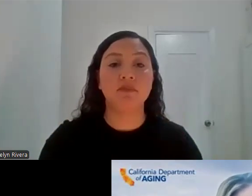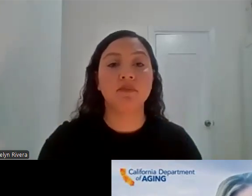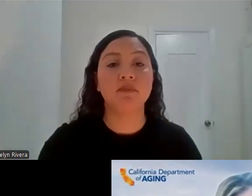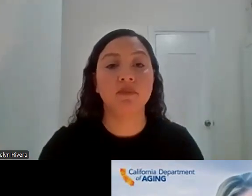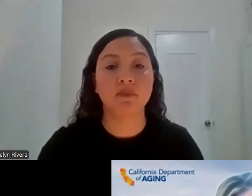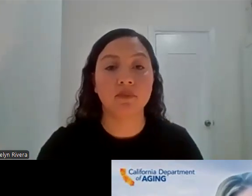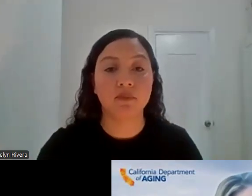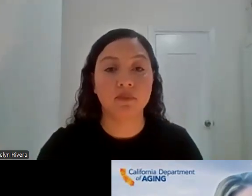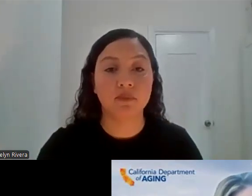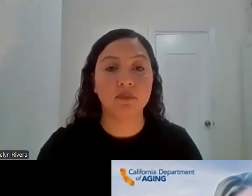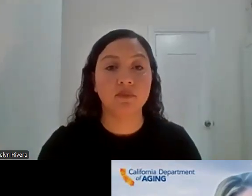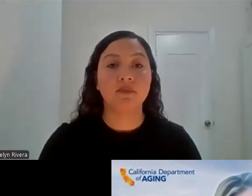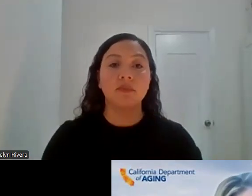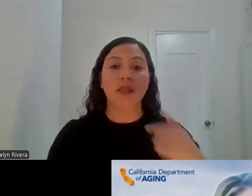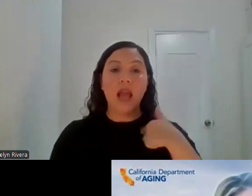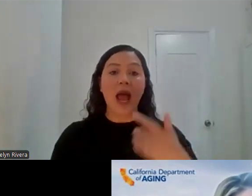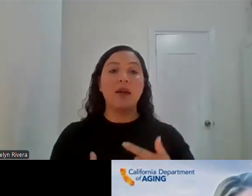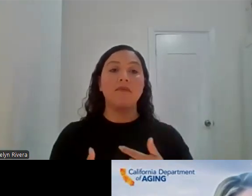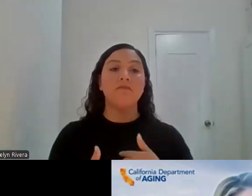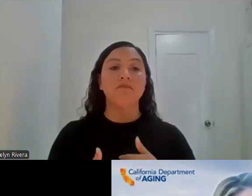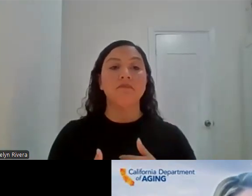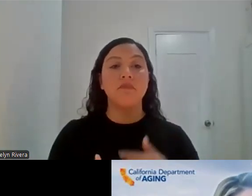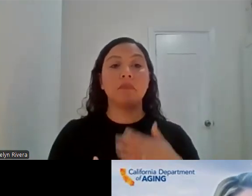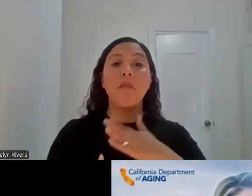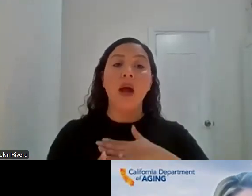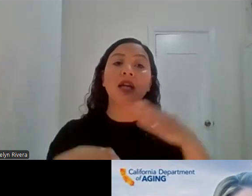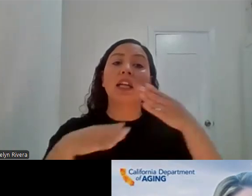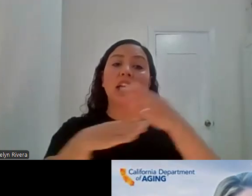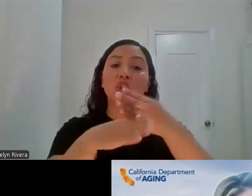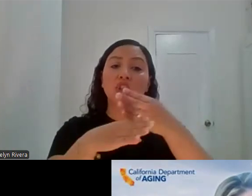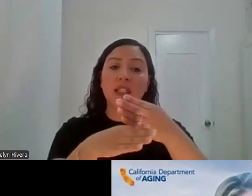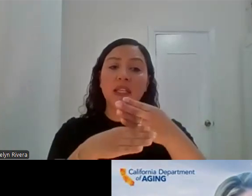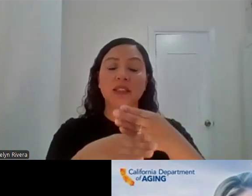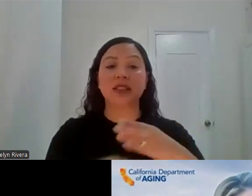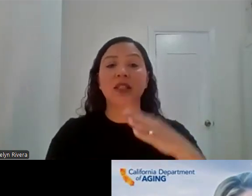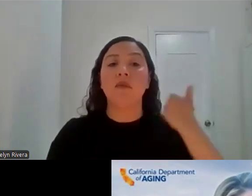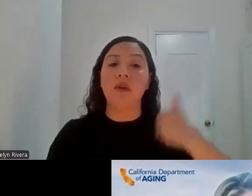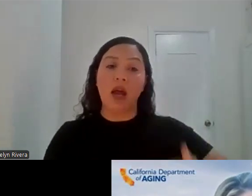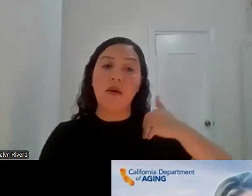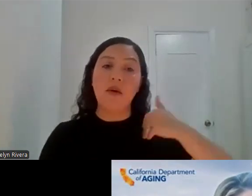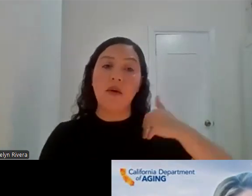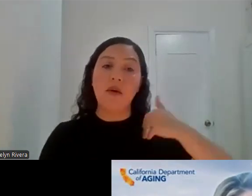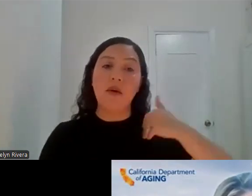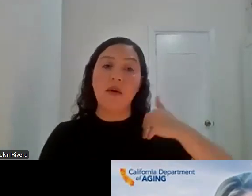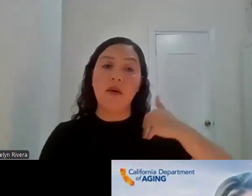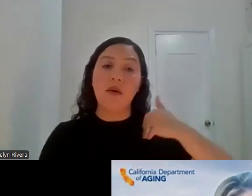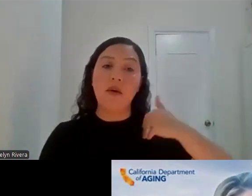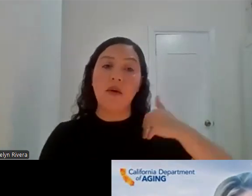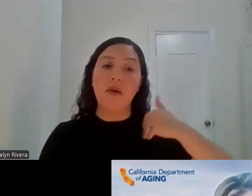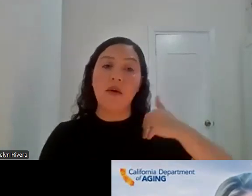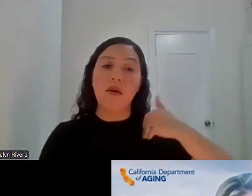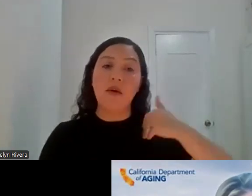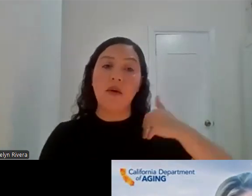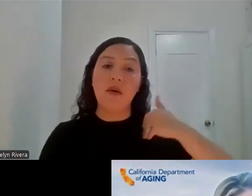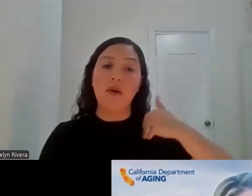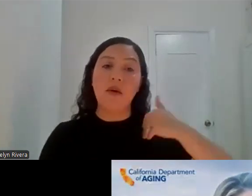LGBTQ older adult and how LGBTQ older adults navigate the heteronormative culture to hopefully have